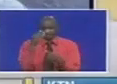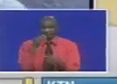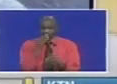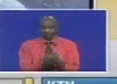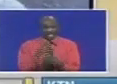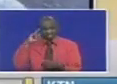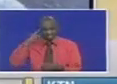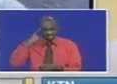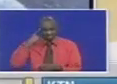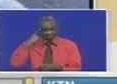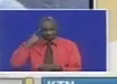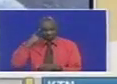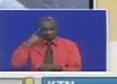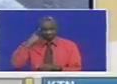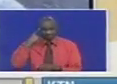think